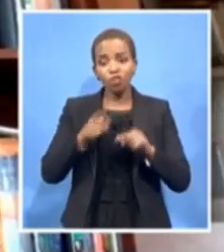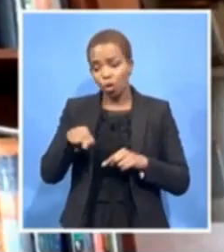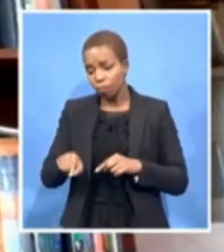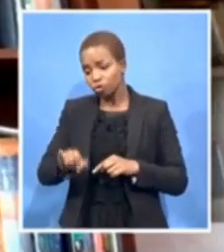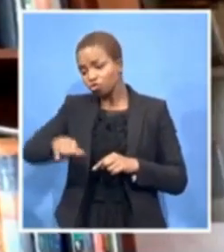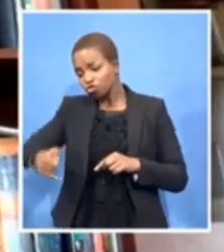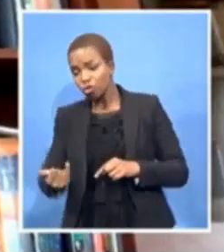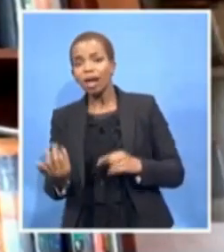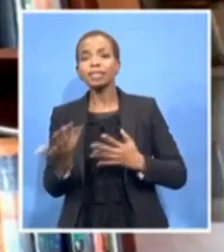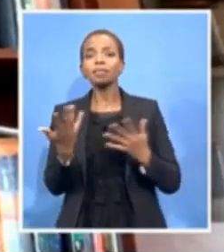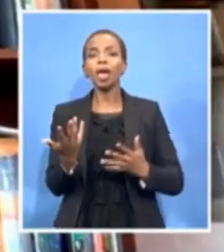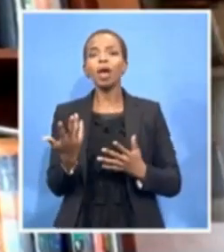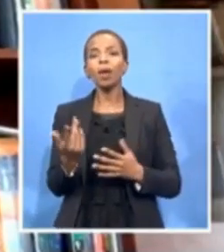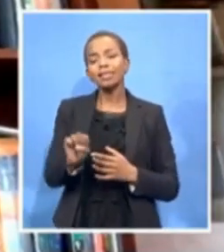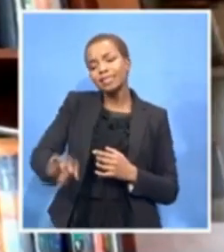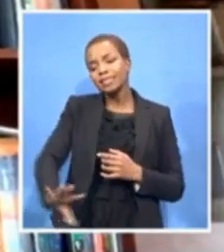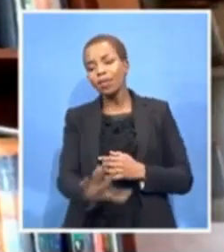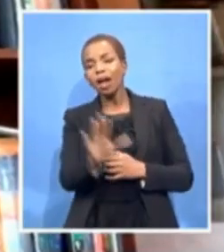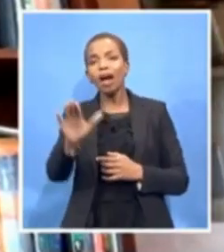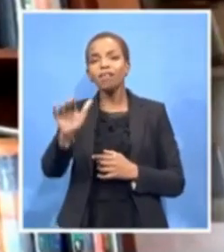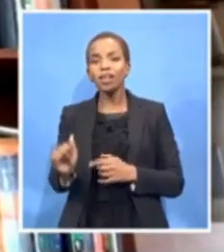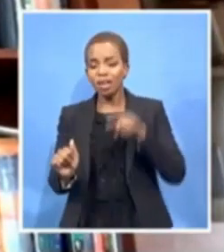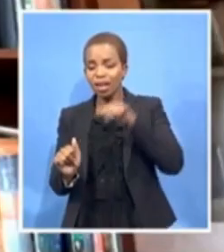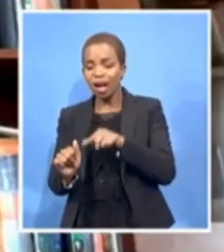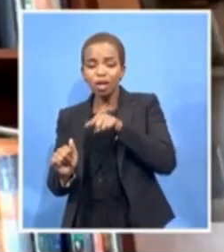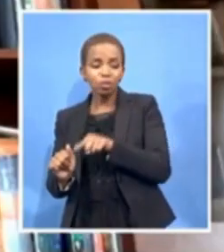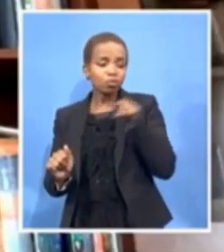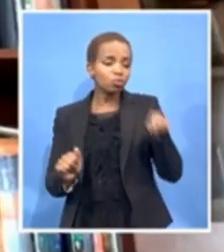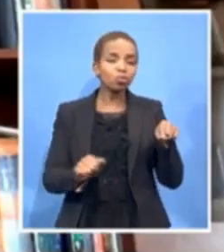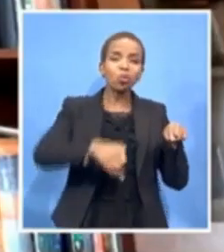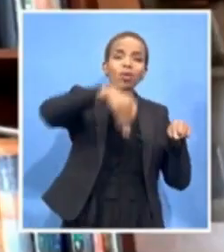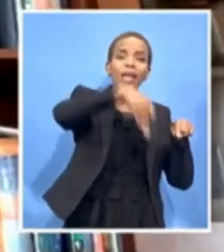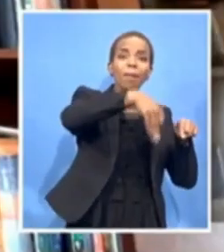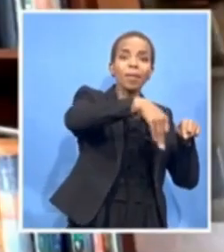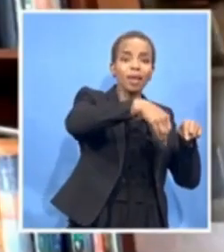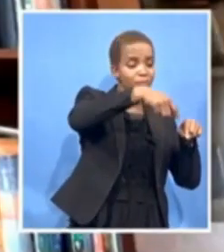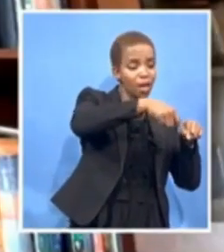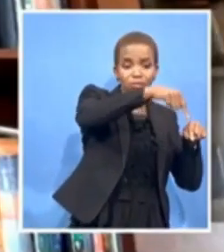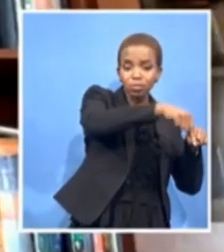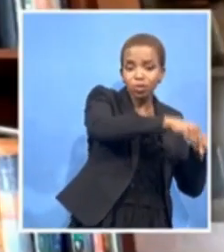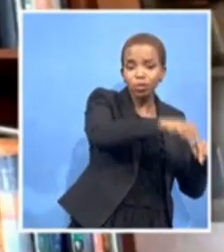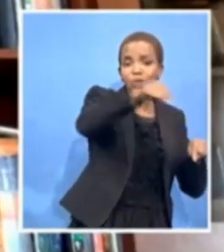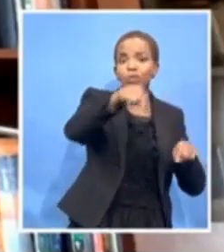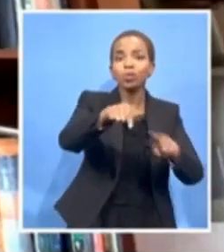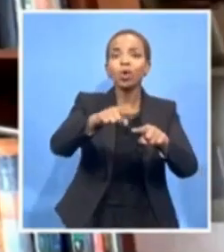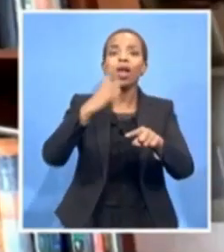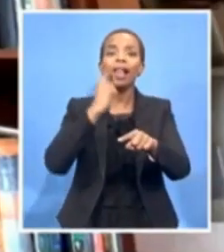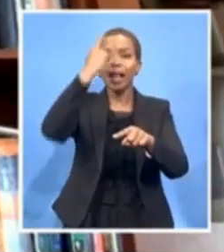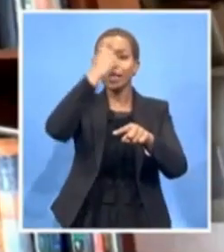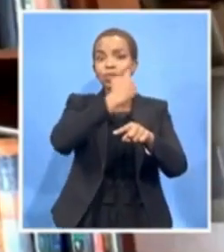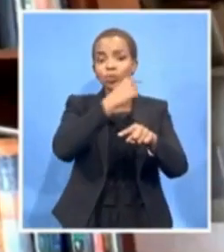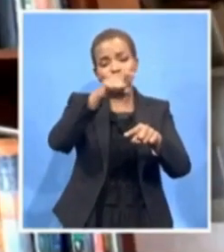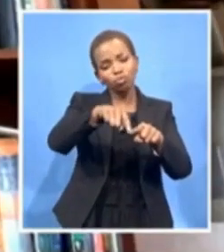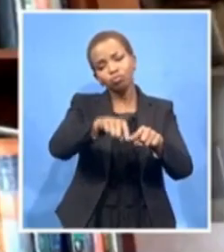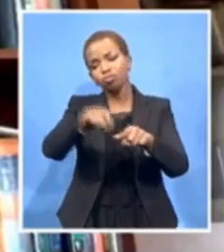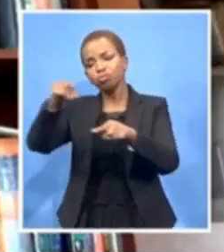to Namibia, and from Namibia through to Lesotho, and from Lesotho through to Eswatini, and from